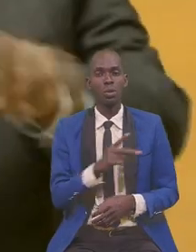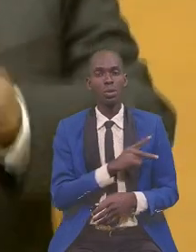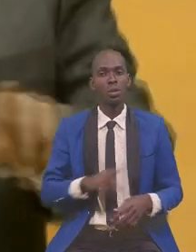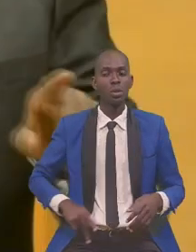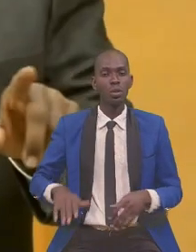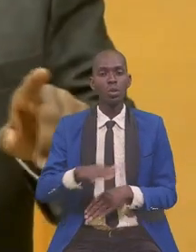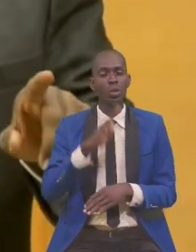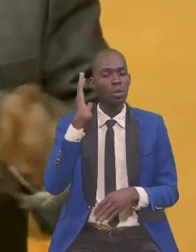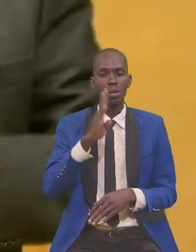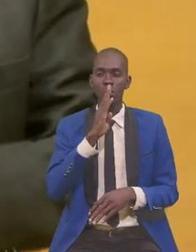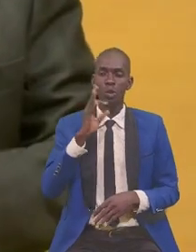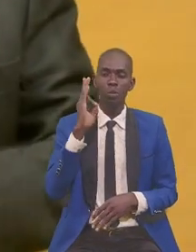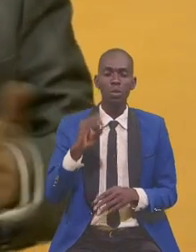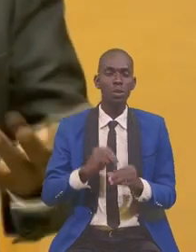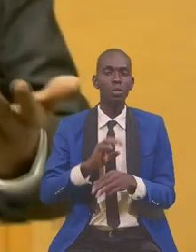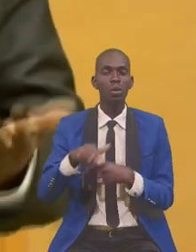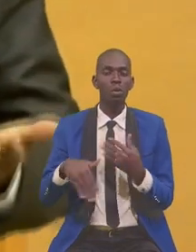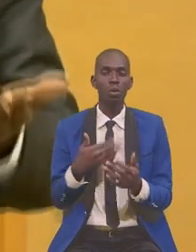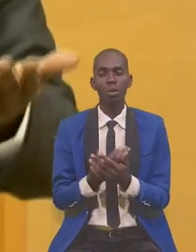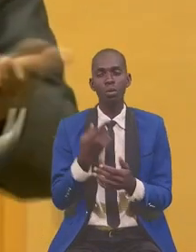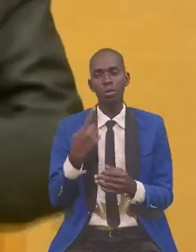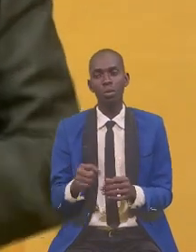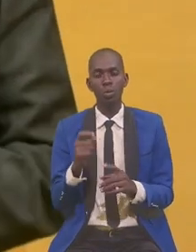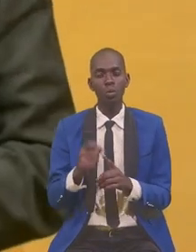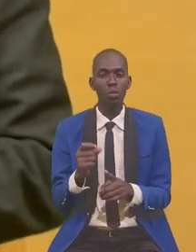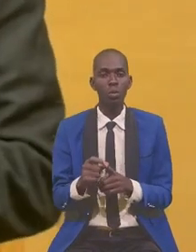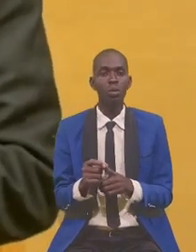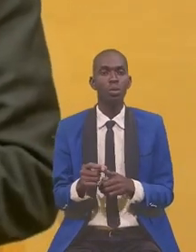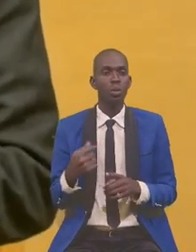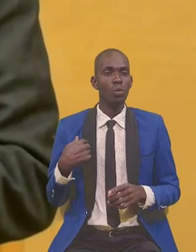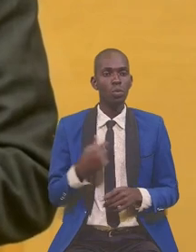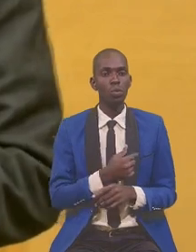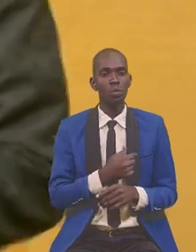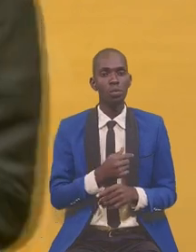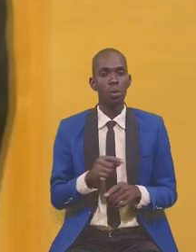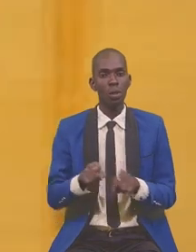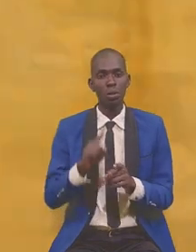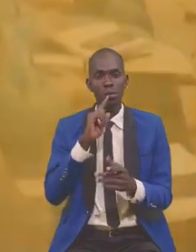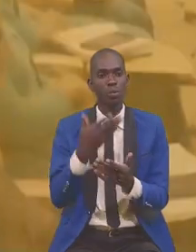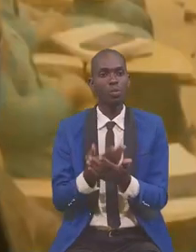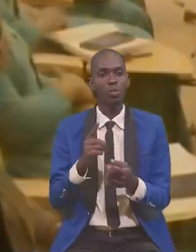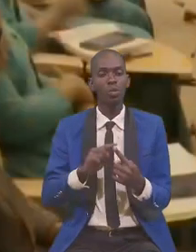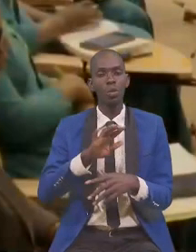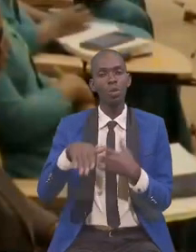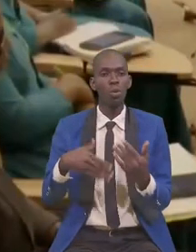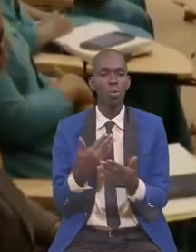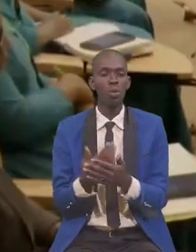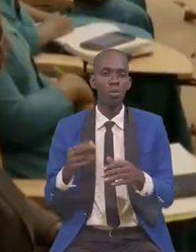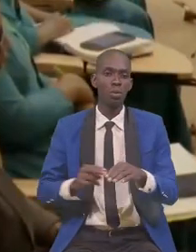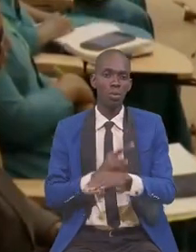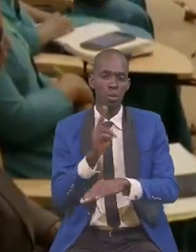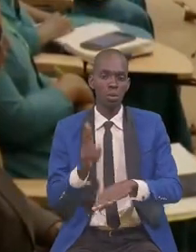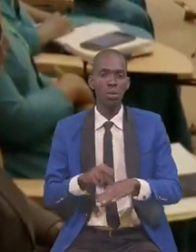preached in all the world for a witness unto all nations. Remember, this is prophecy.